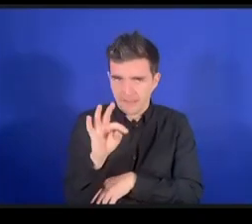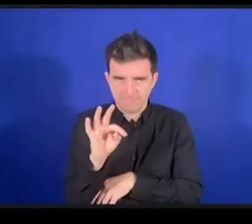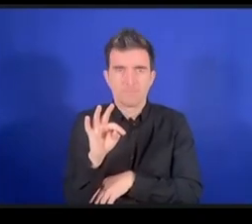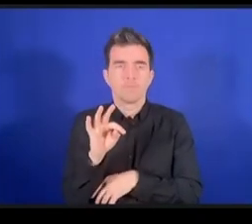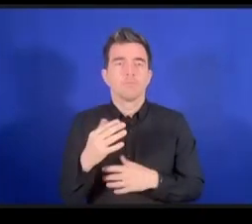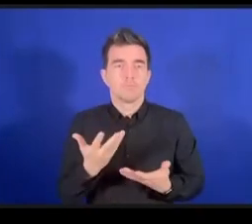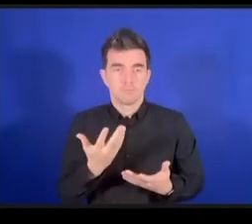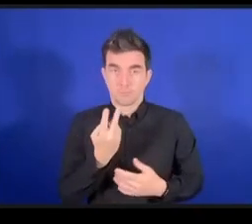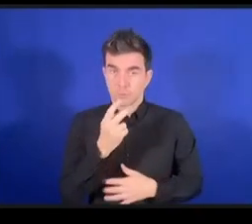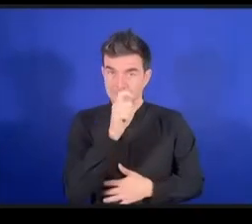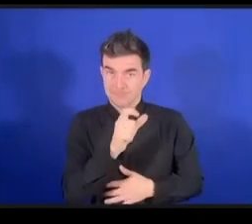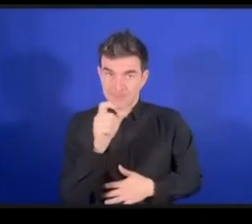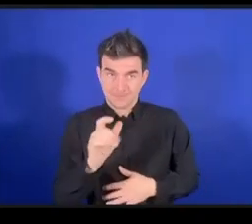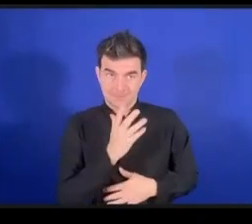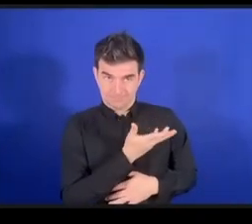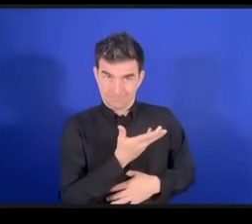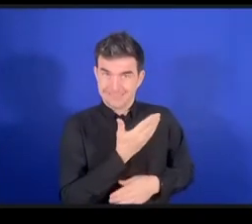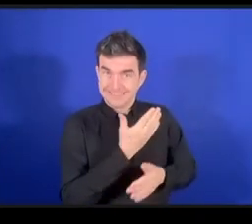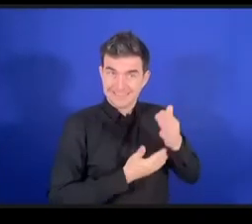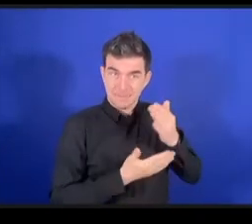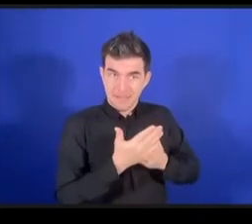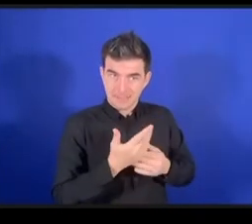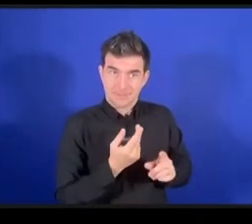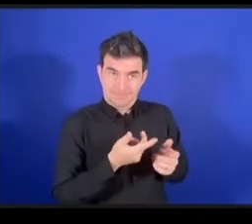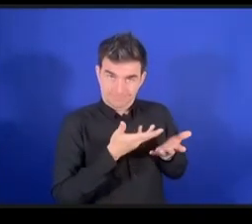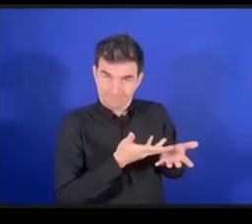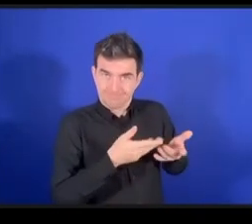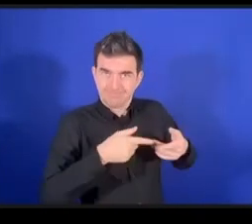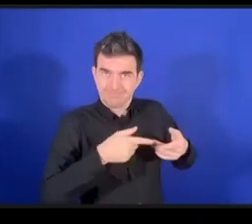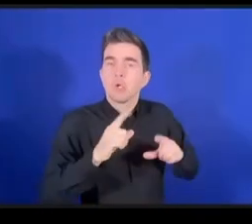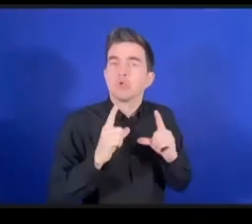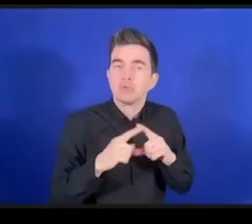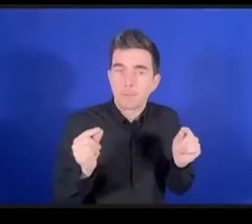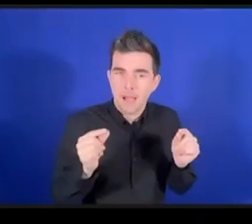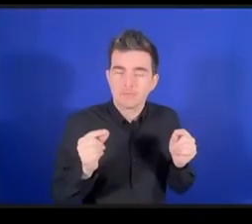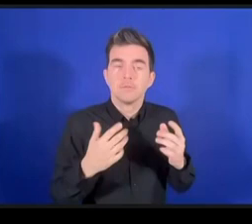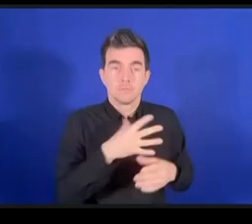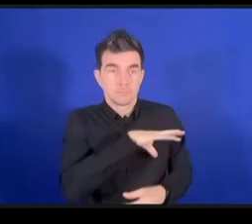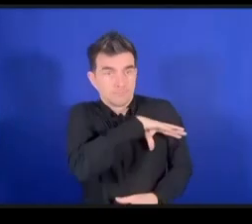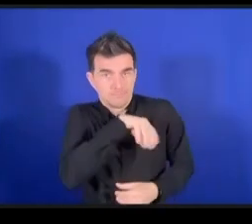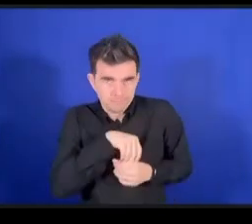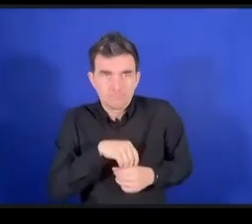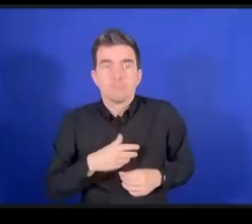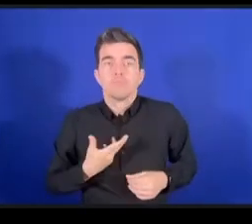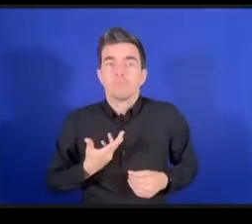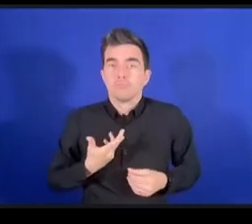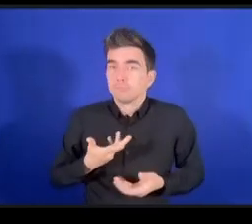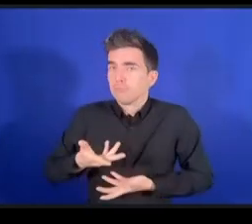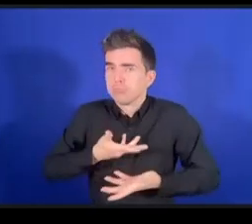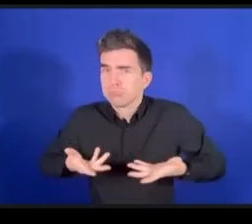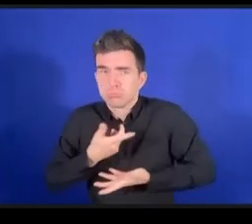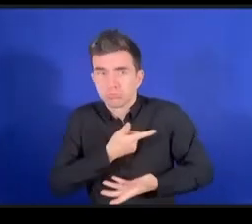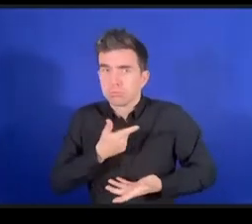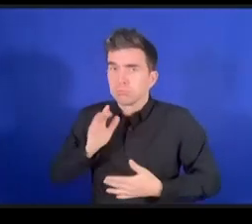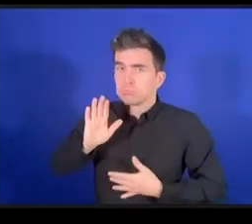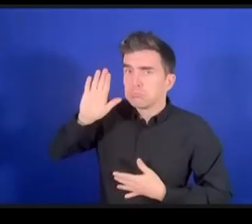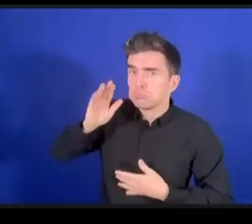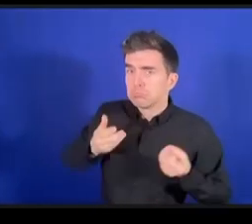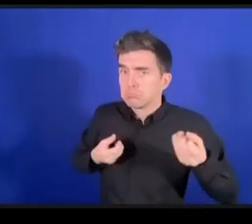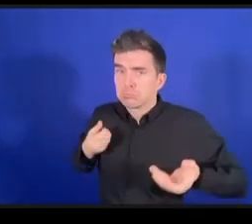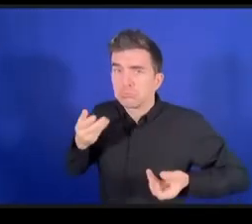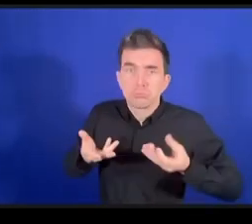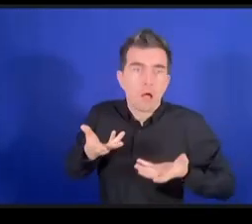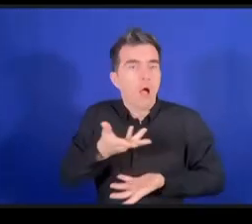our discussions. With that premise, I would come down to the questions that we